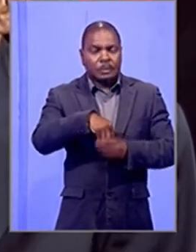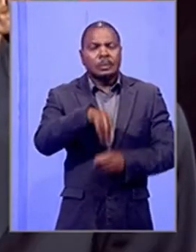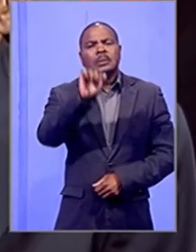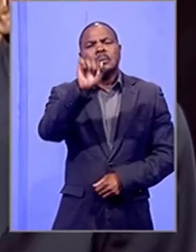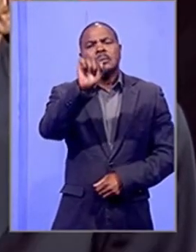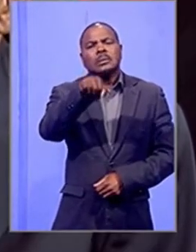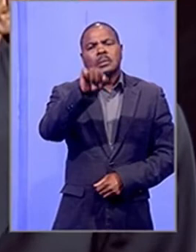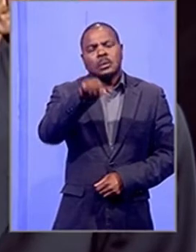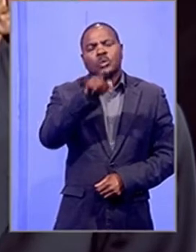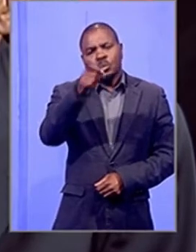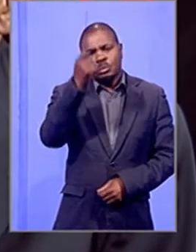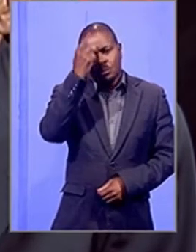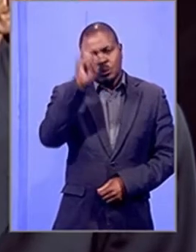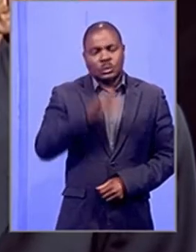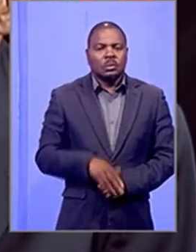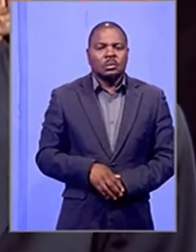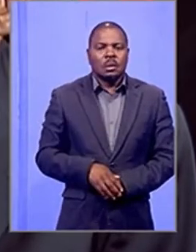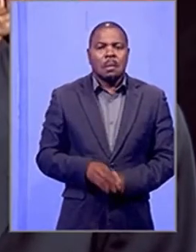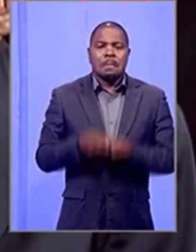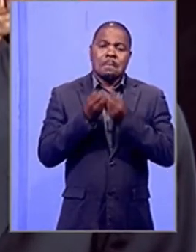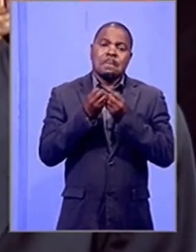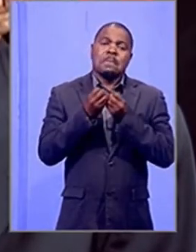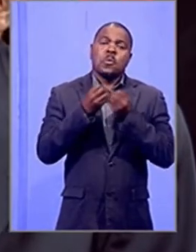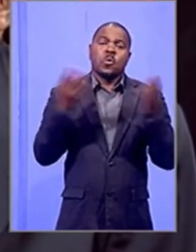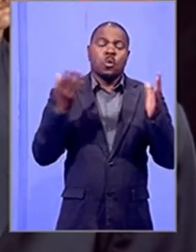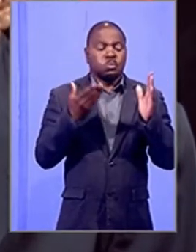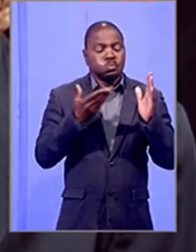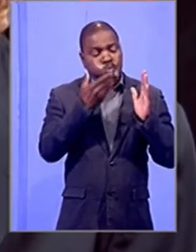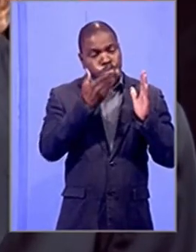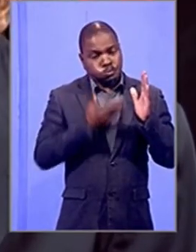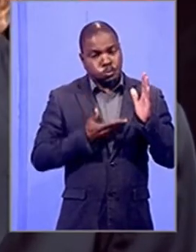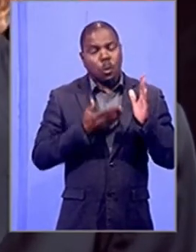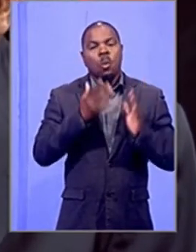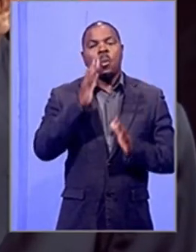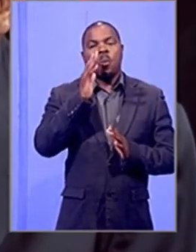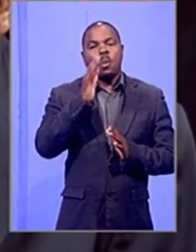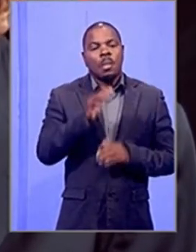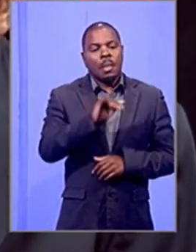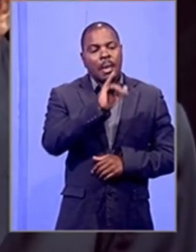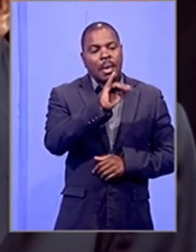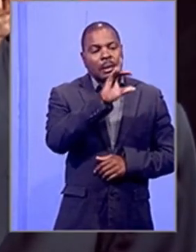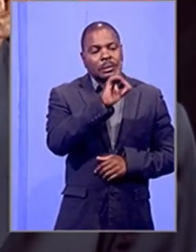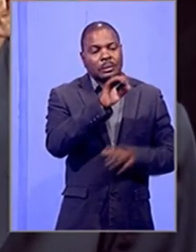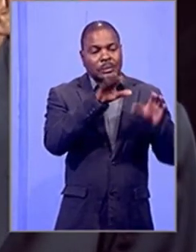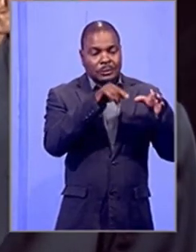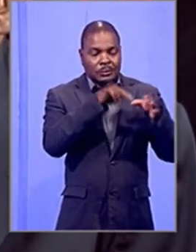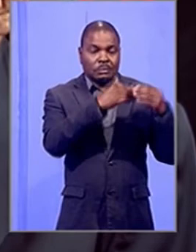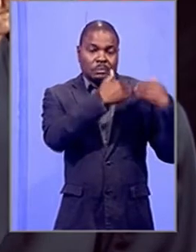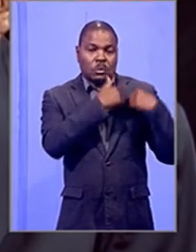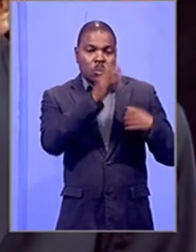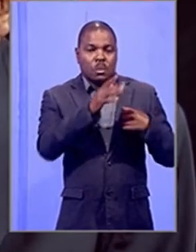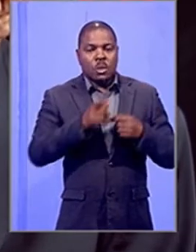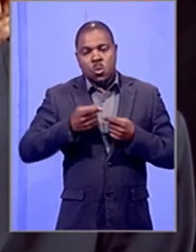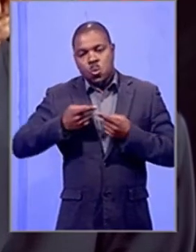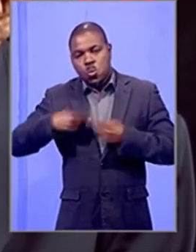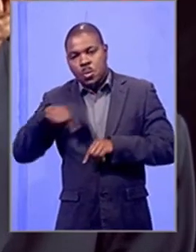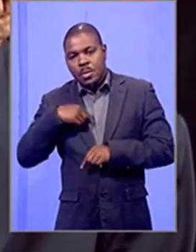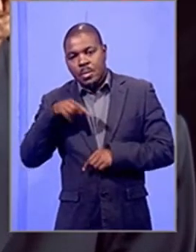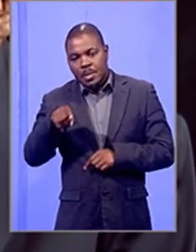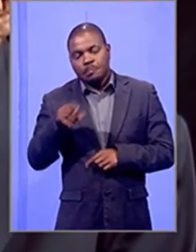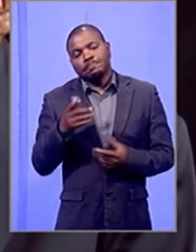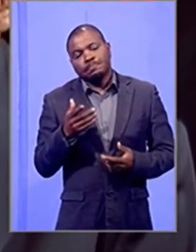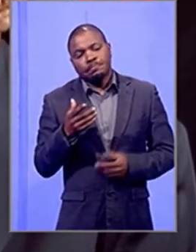you'll understand that the majority of this will be handled by the ID. Yeah. We will handle those that the